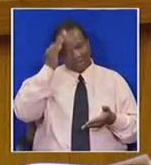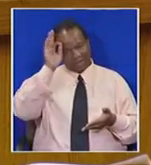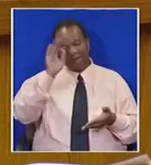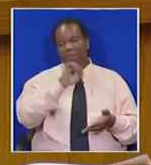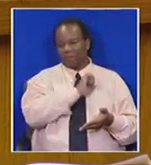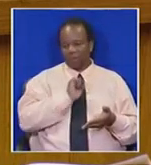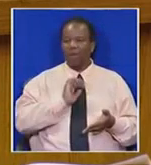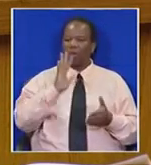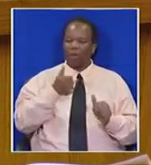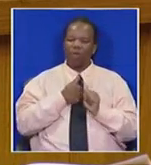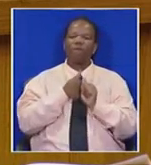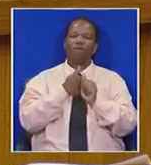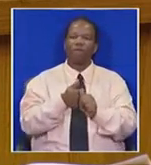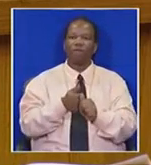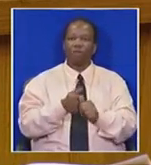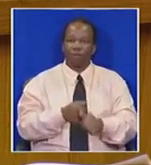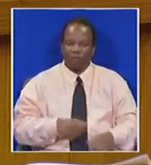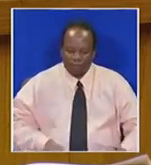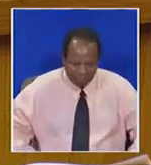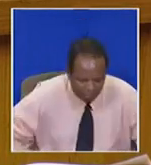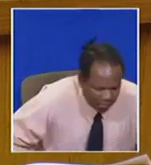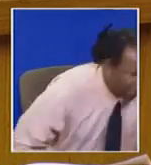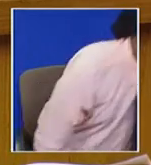will abide by that.